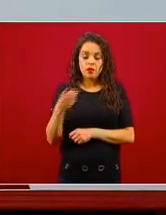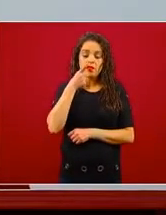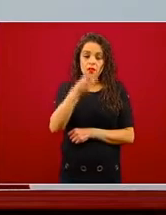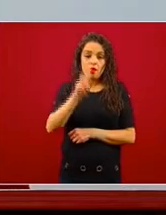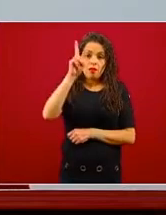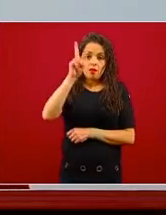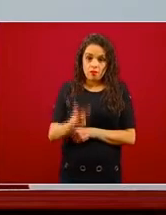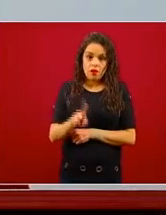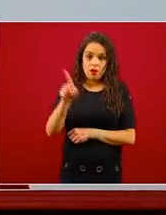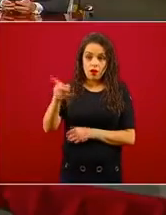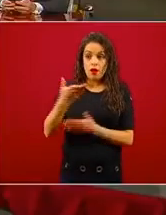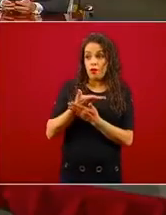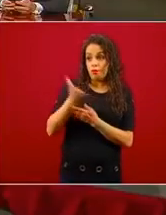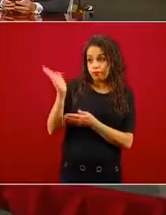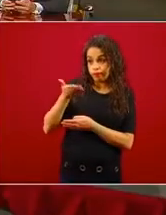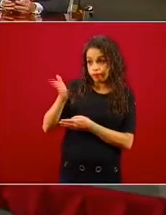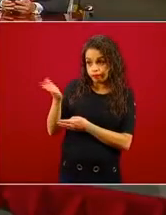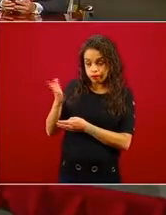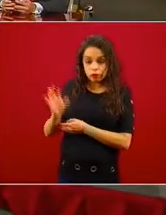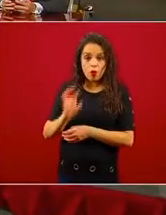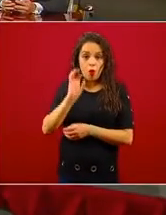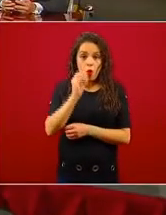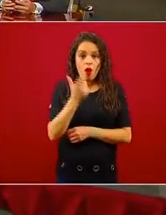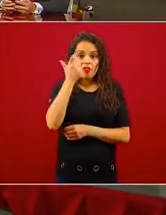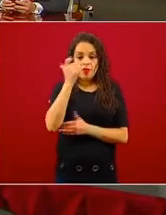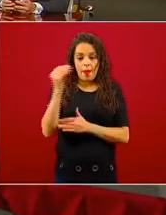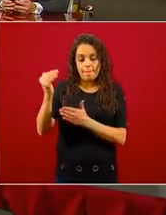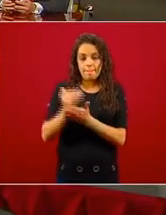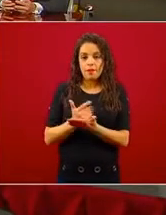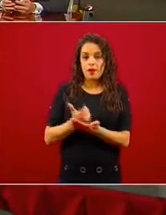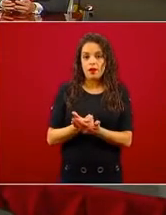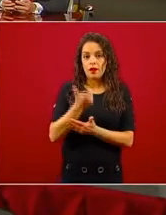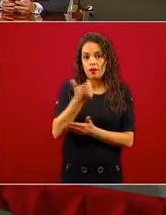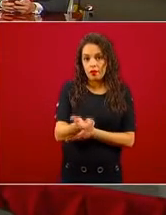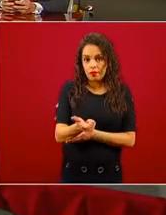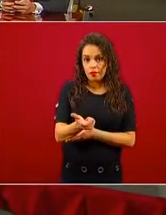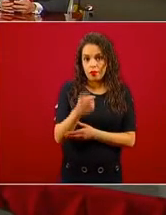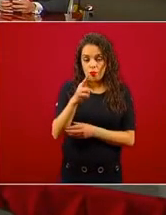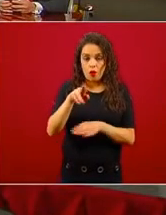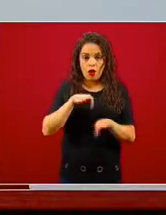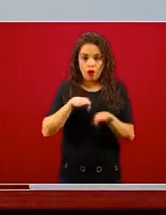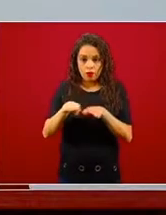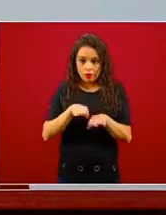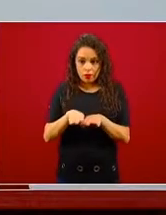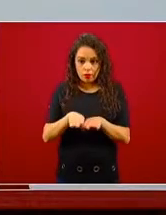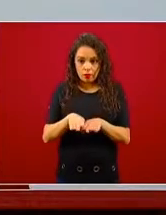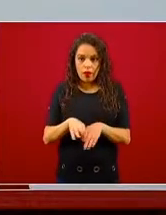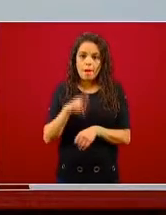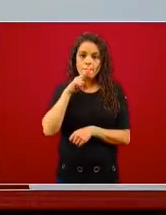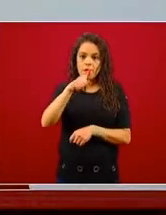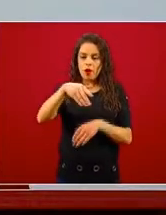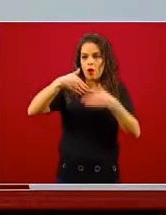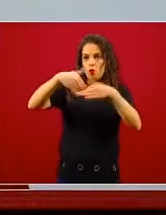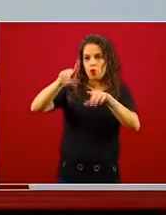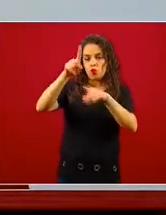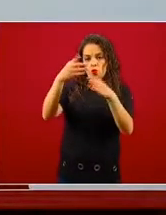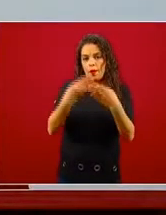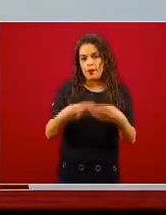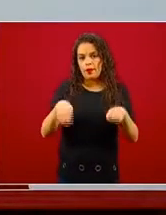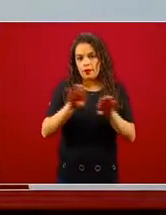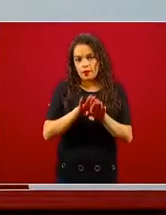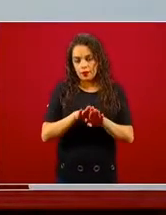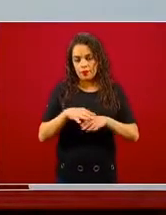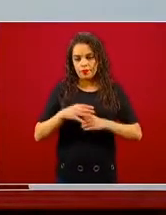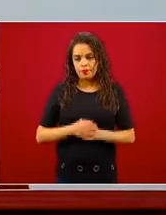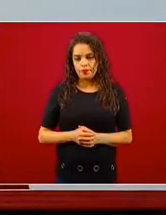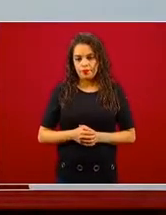very hard for our colleagues who have lost their jobs or have seen their hours reduced or who have been